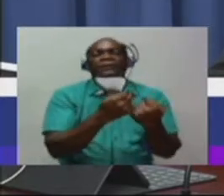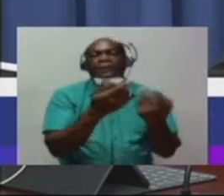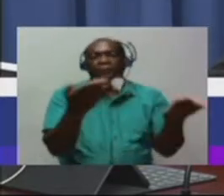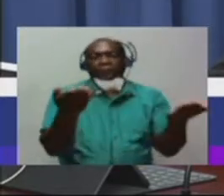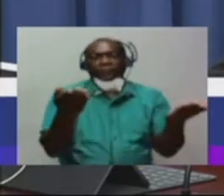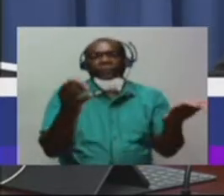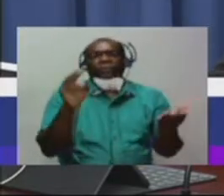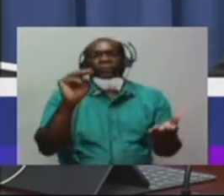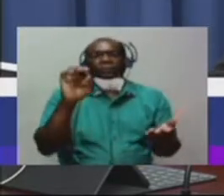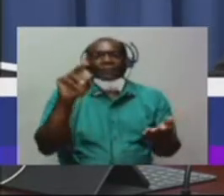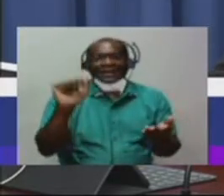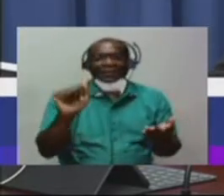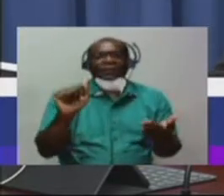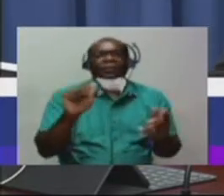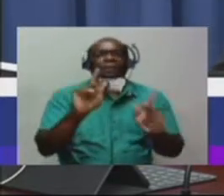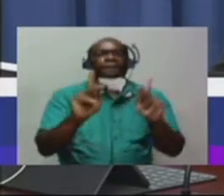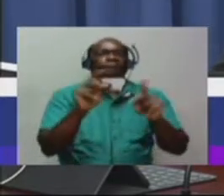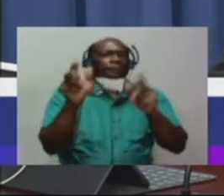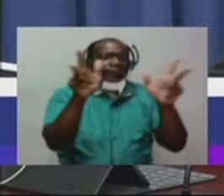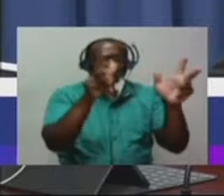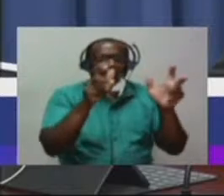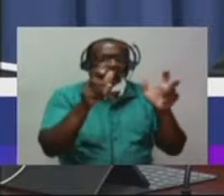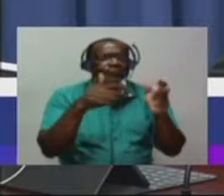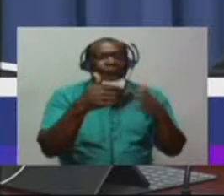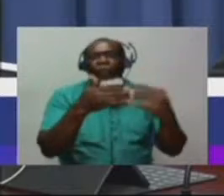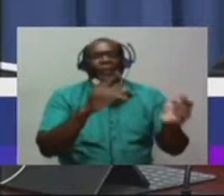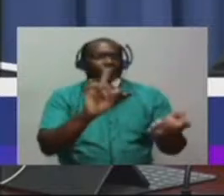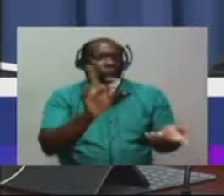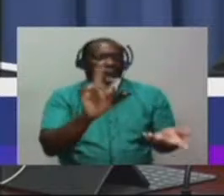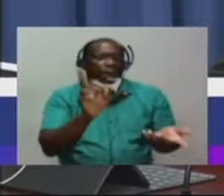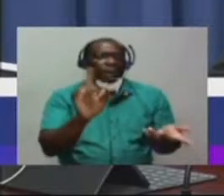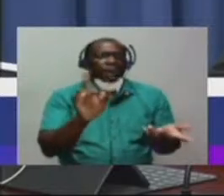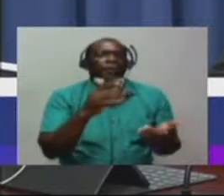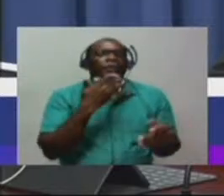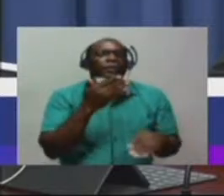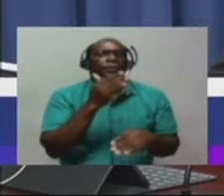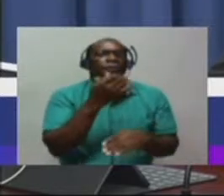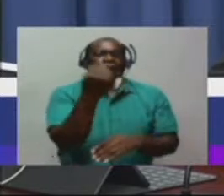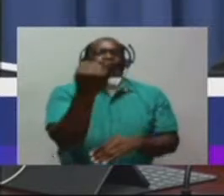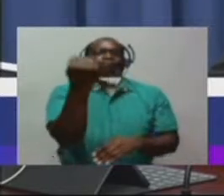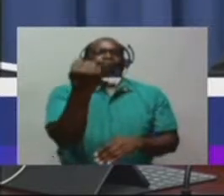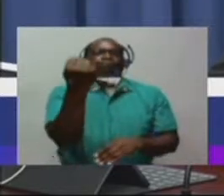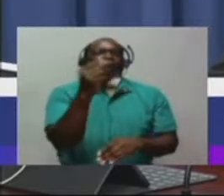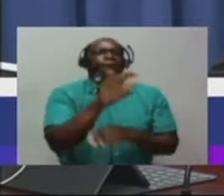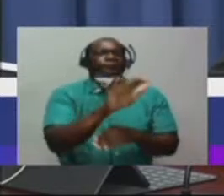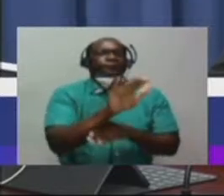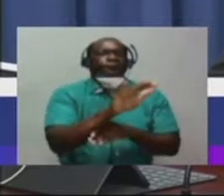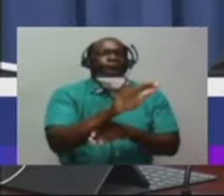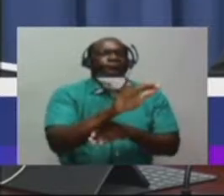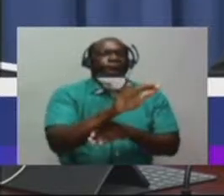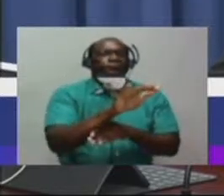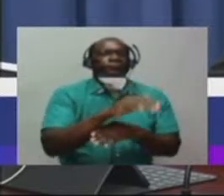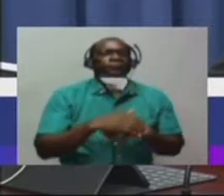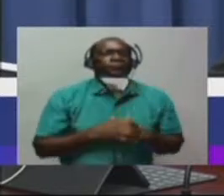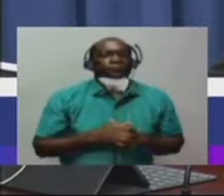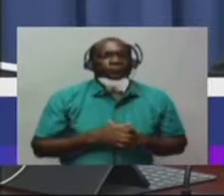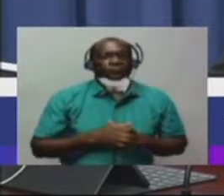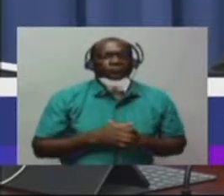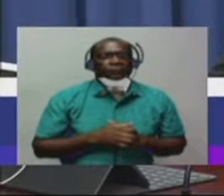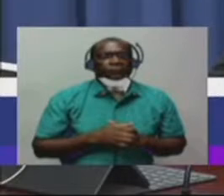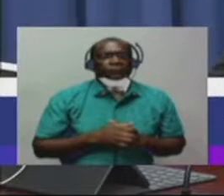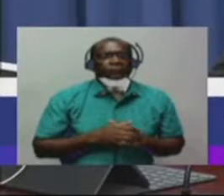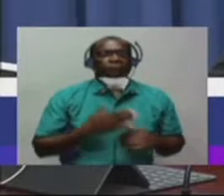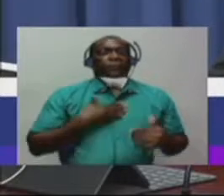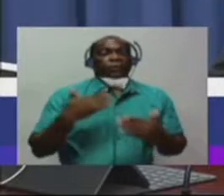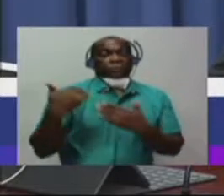viewing and listening public, wherever you are, good Saturday afternoon. So it's my duty once again to bring you up to date on the